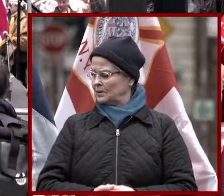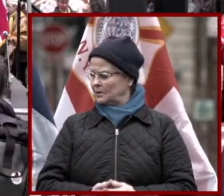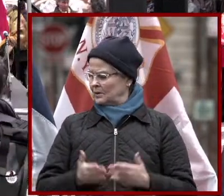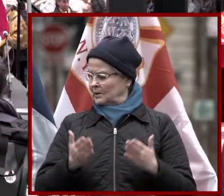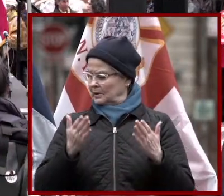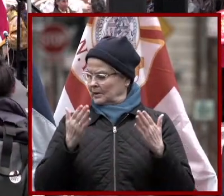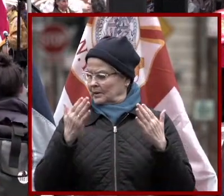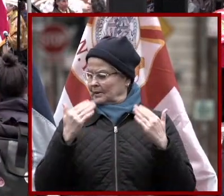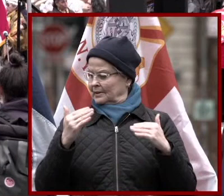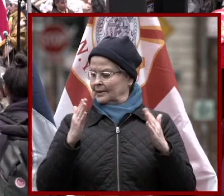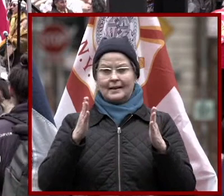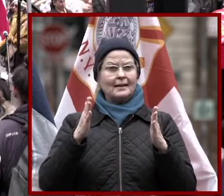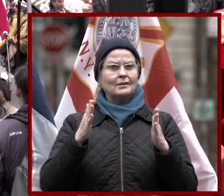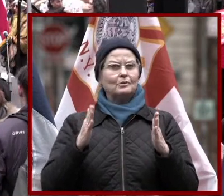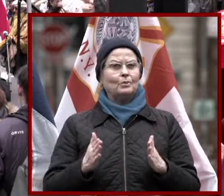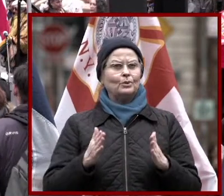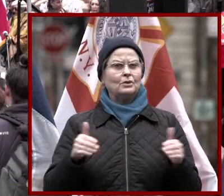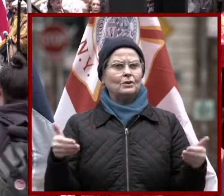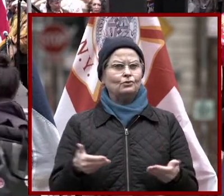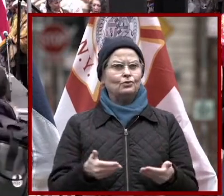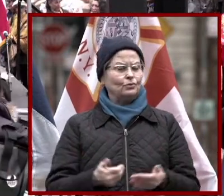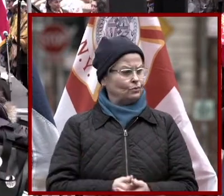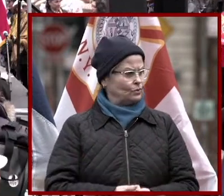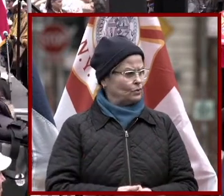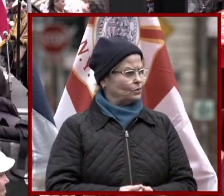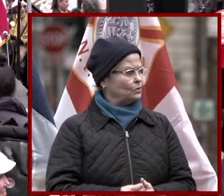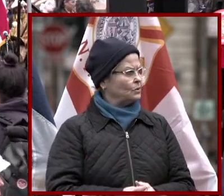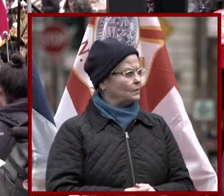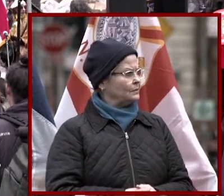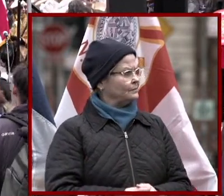I'd like to introduce,